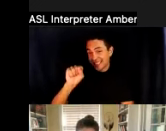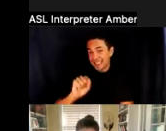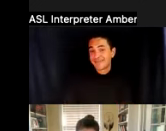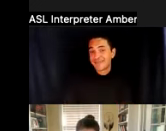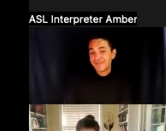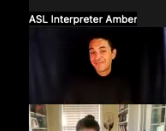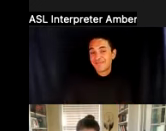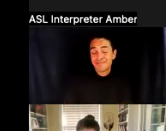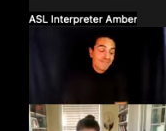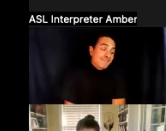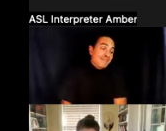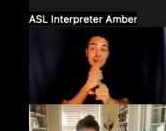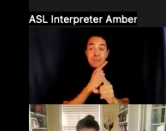right?